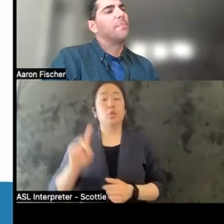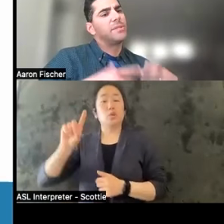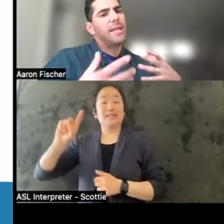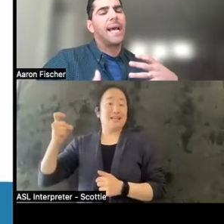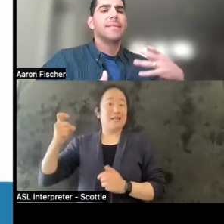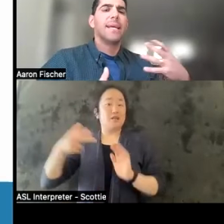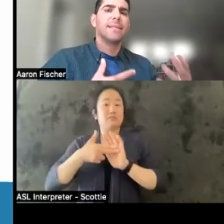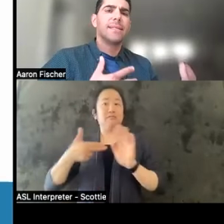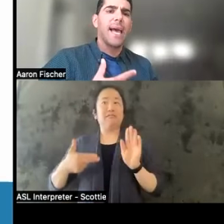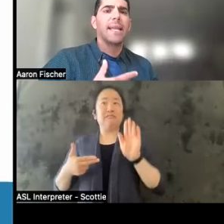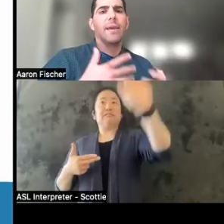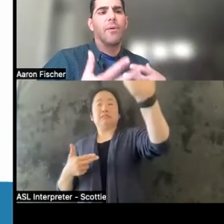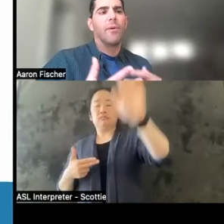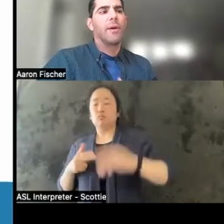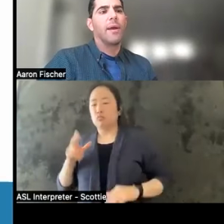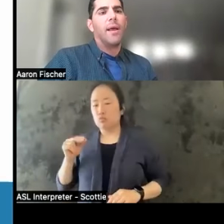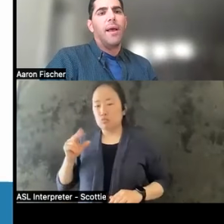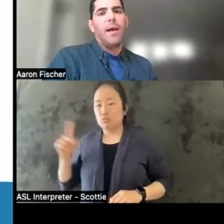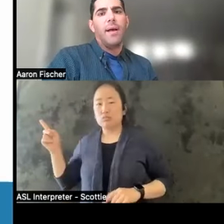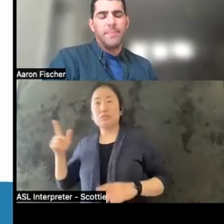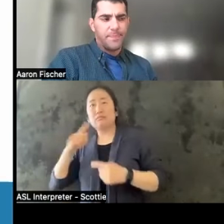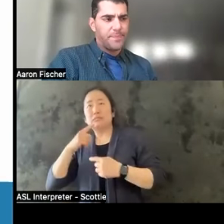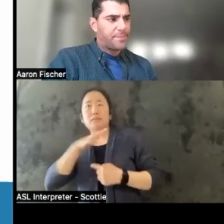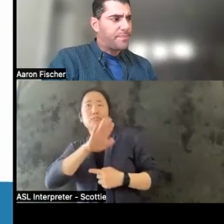ways that the person has anxiety or